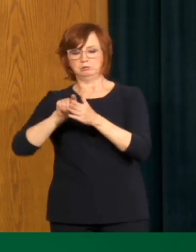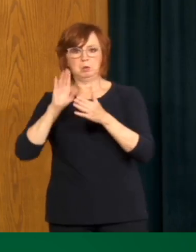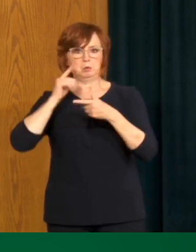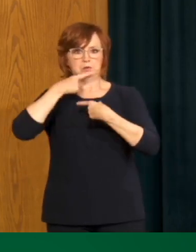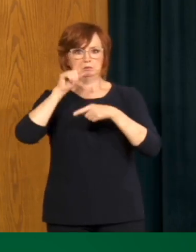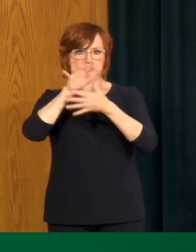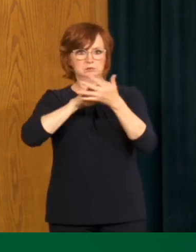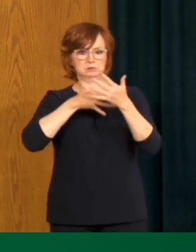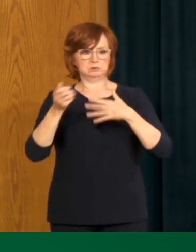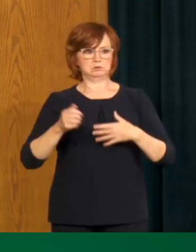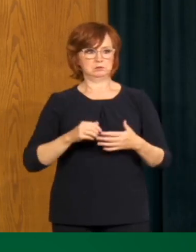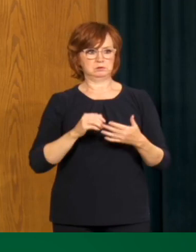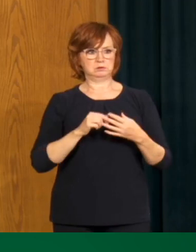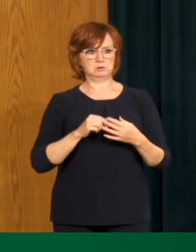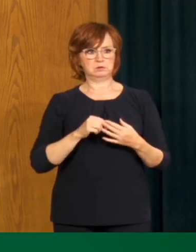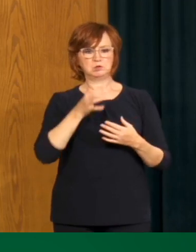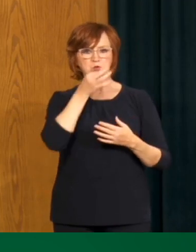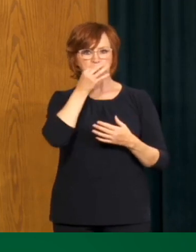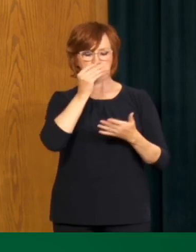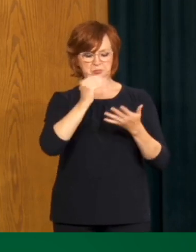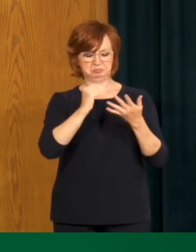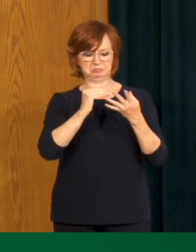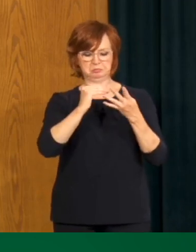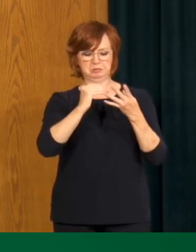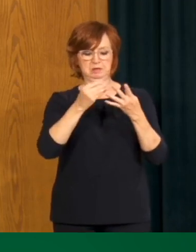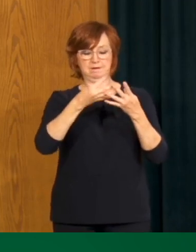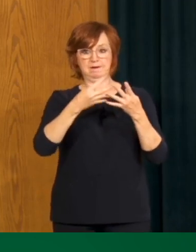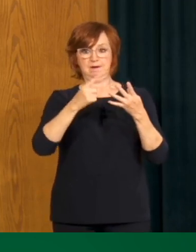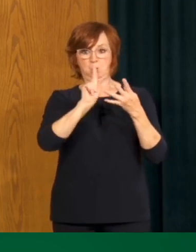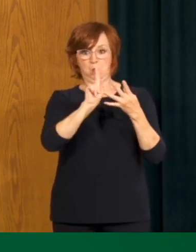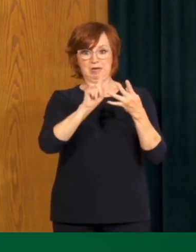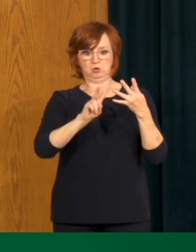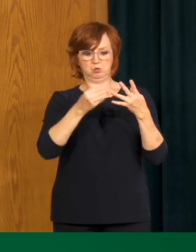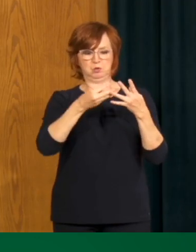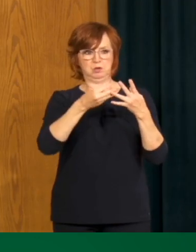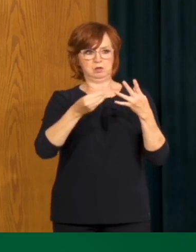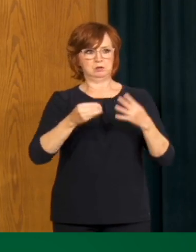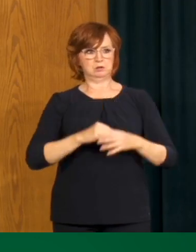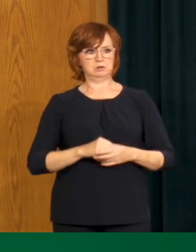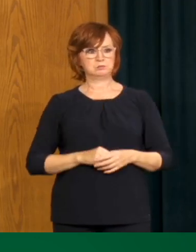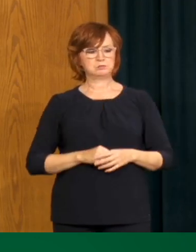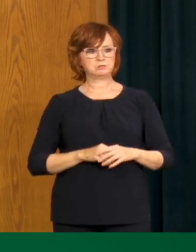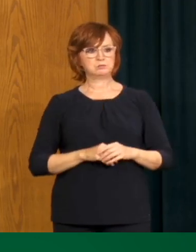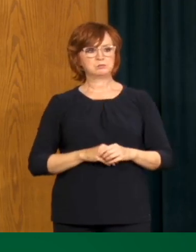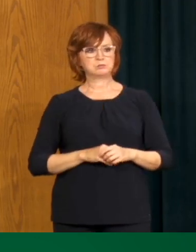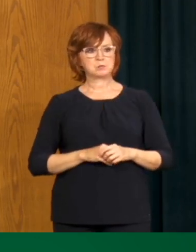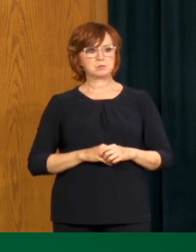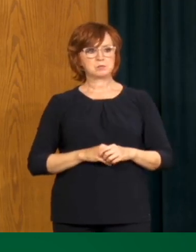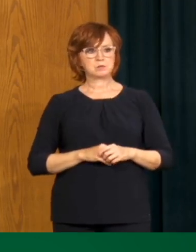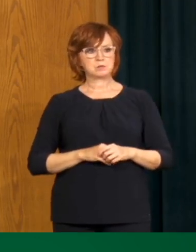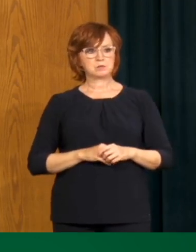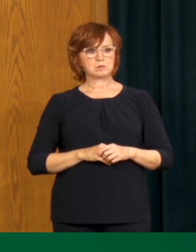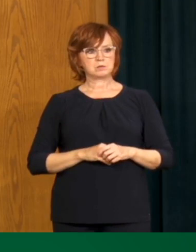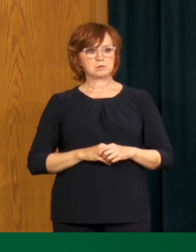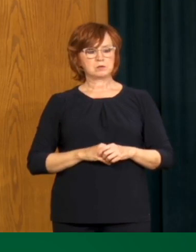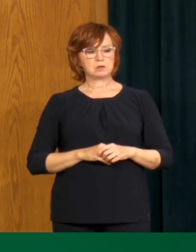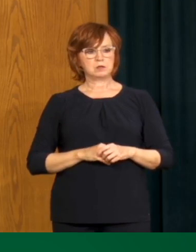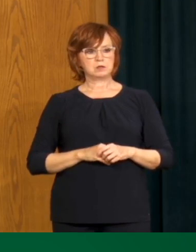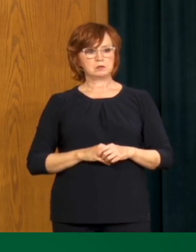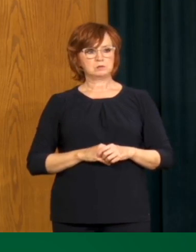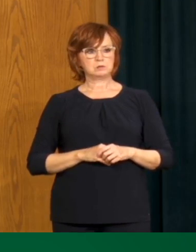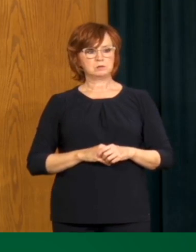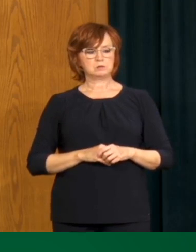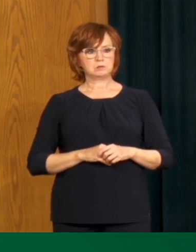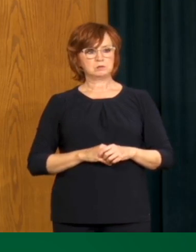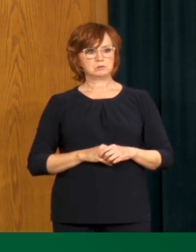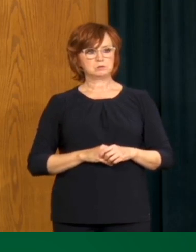to phase 4.1. And what feedback have you received from people on the phases that have opened so